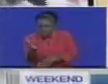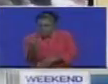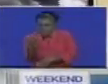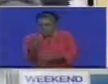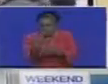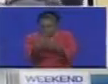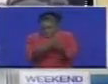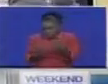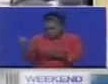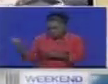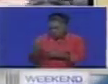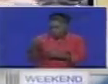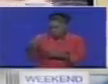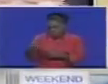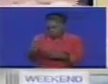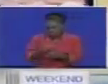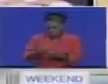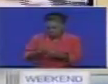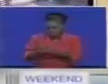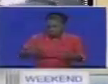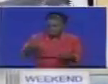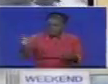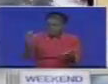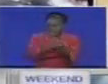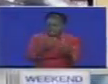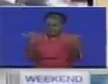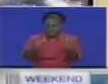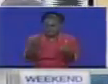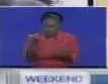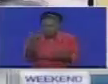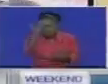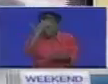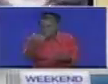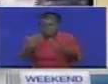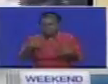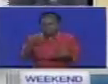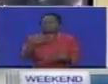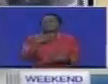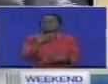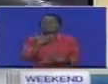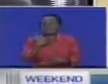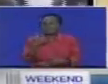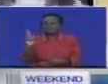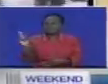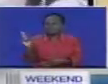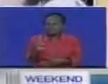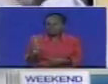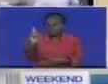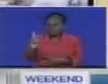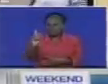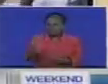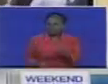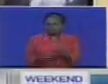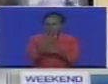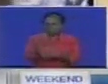and the Secretary General perhaps not being duly elected. And here's why. Many people will say we saw President Uhuru Kenyatta launching TNA,